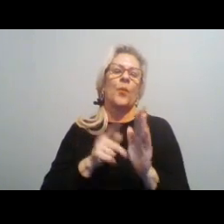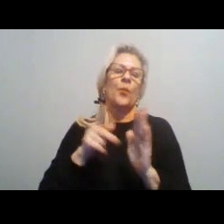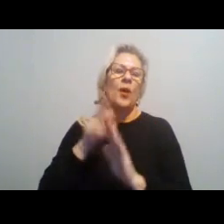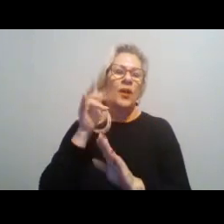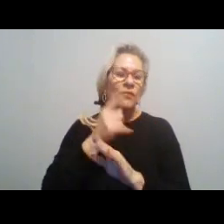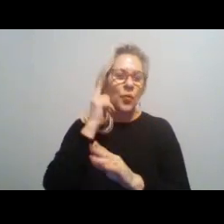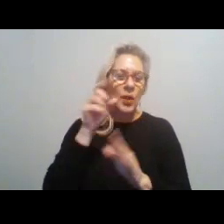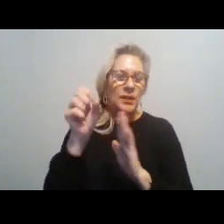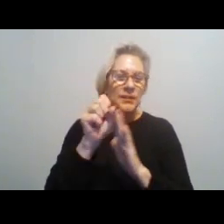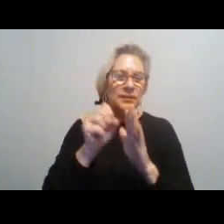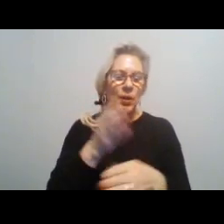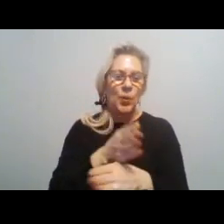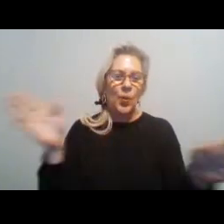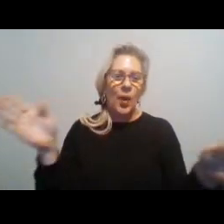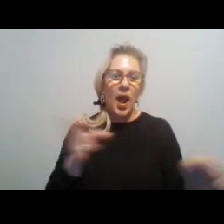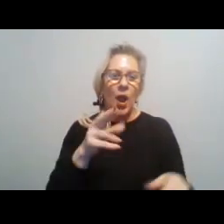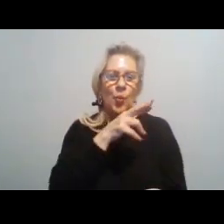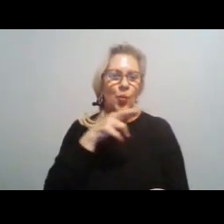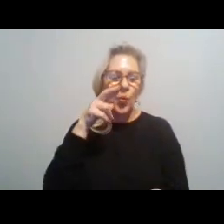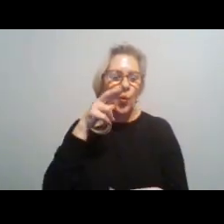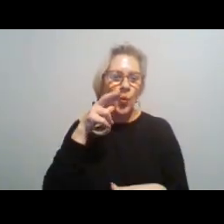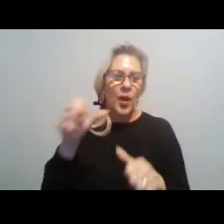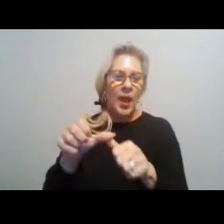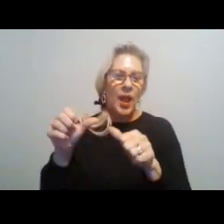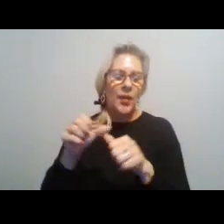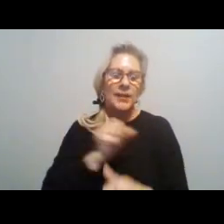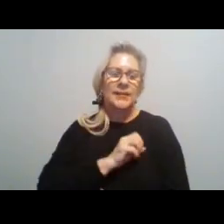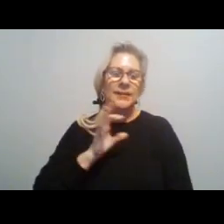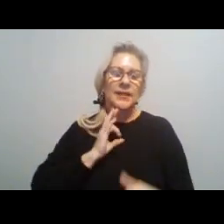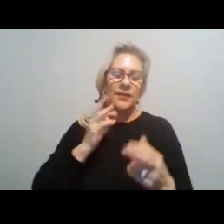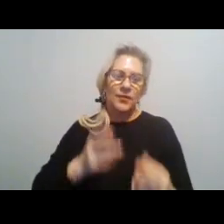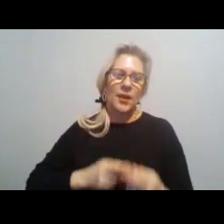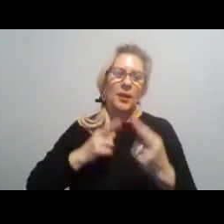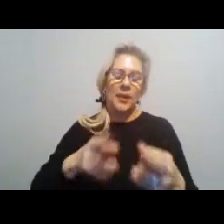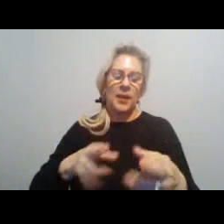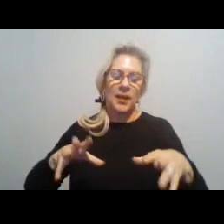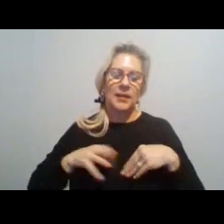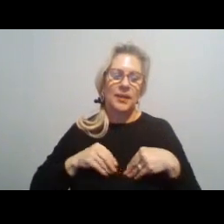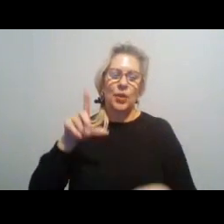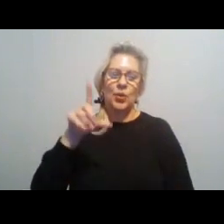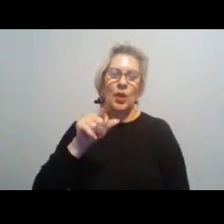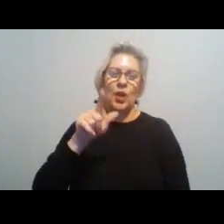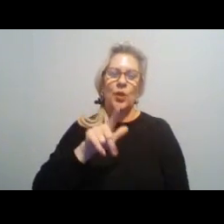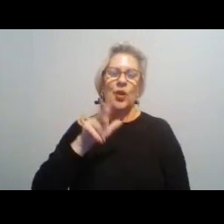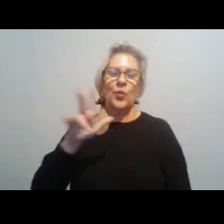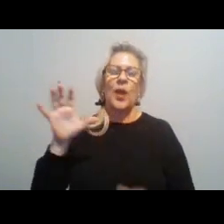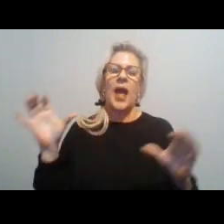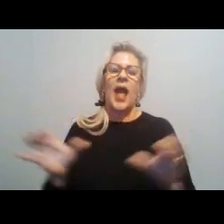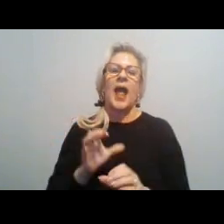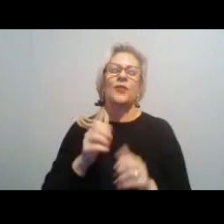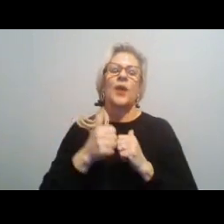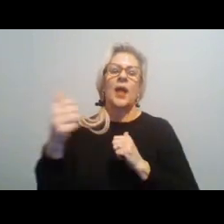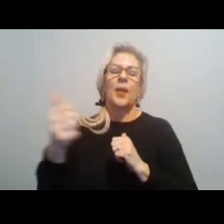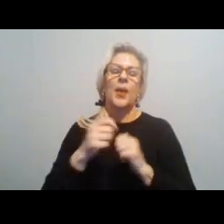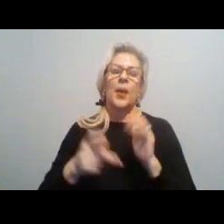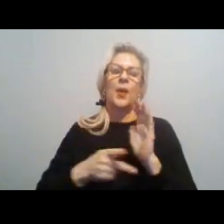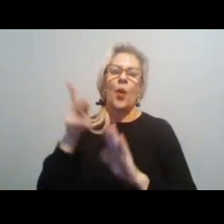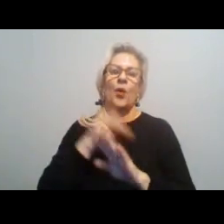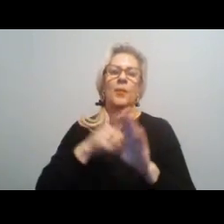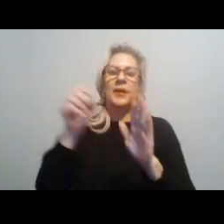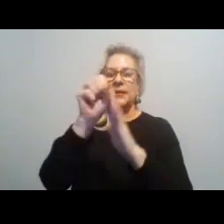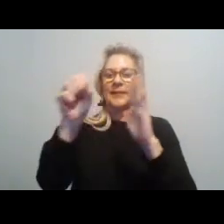and small urban and rural components. Staff recommends adopting the 2023 Active Transportation Program statewide and